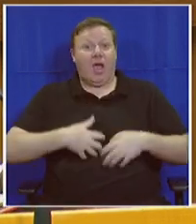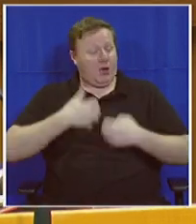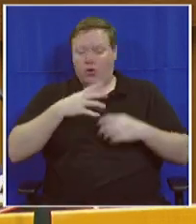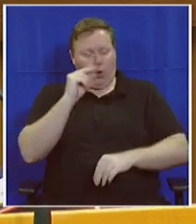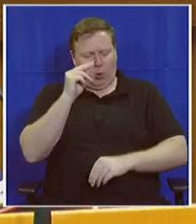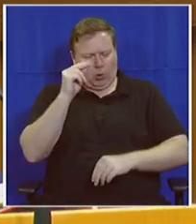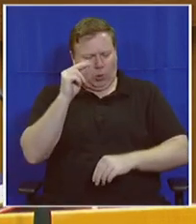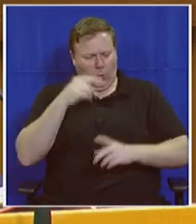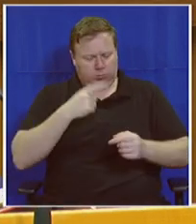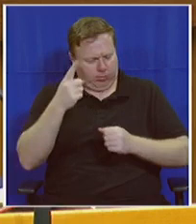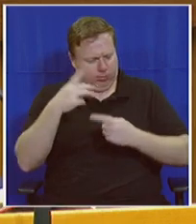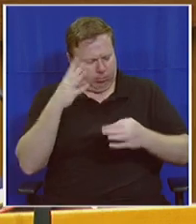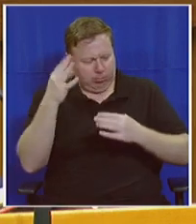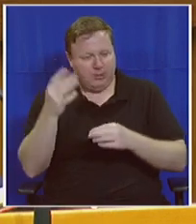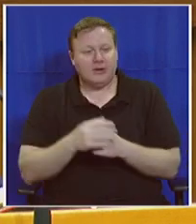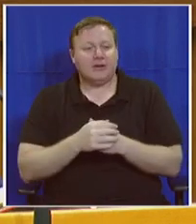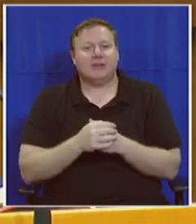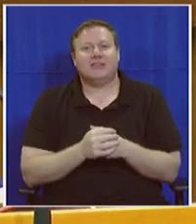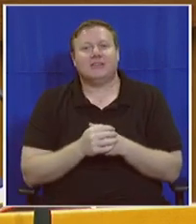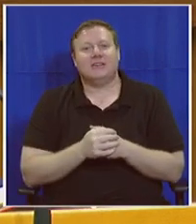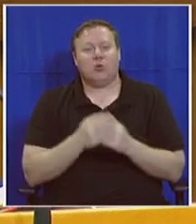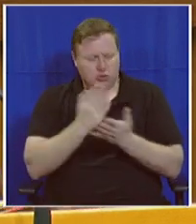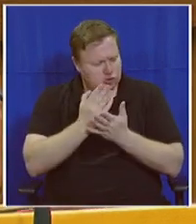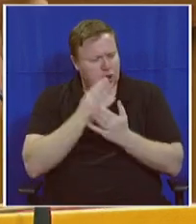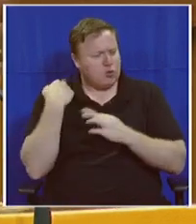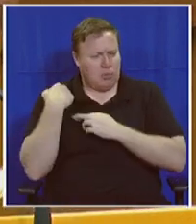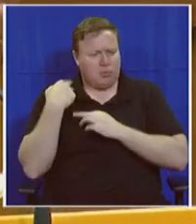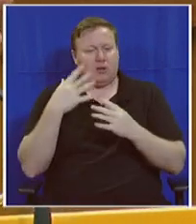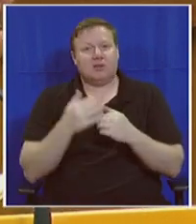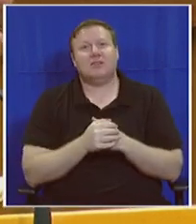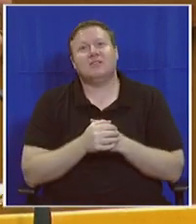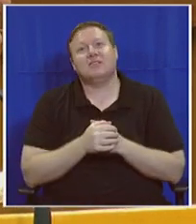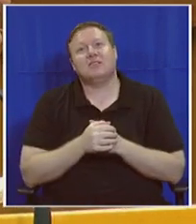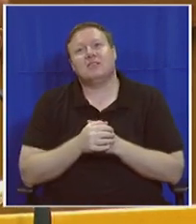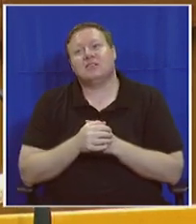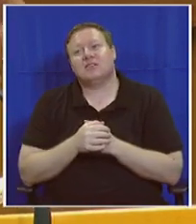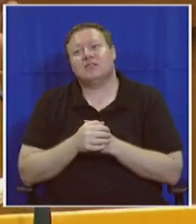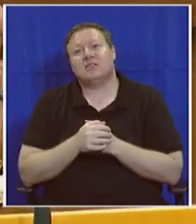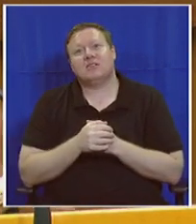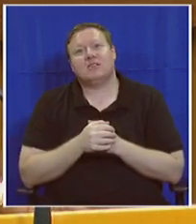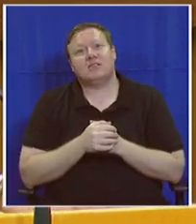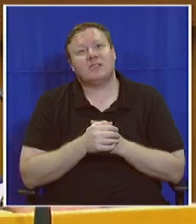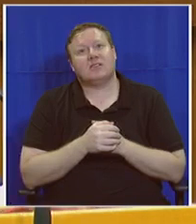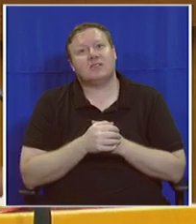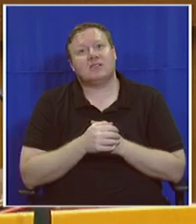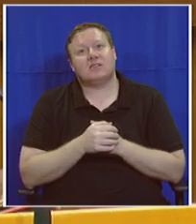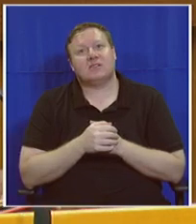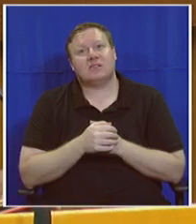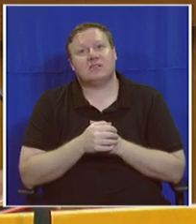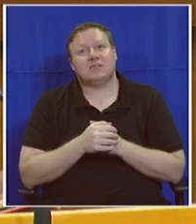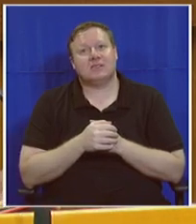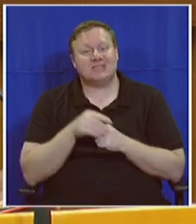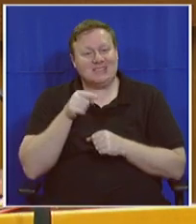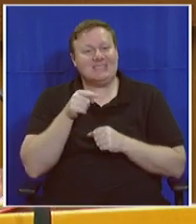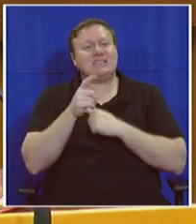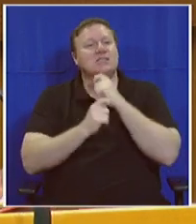share responsibilities. It is not your department. So that is the kind of a person